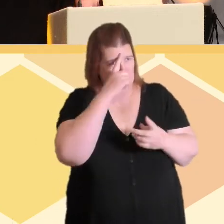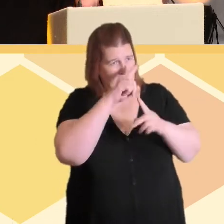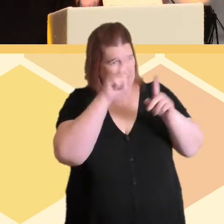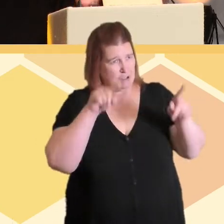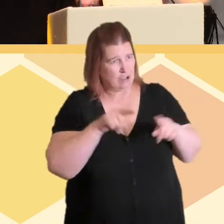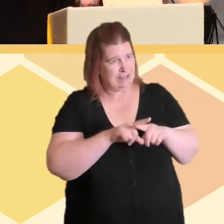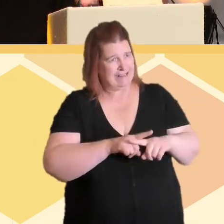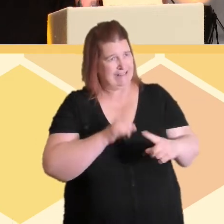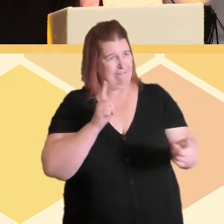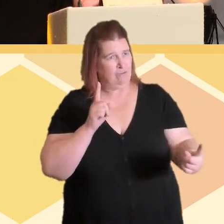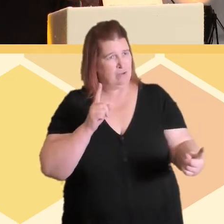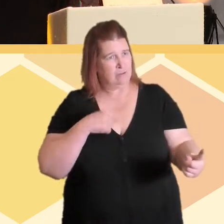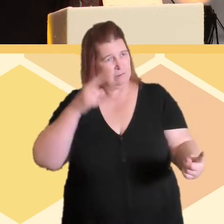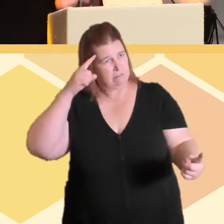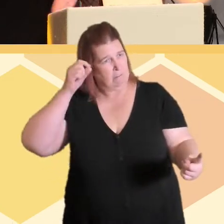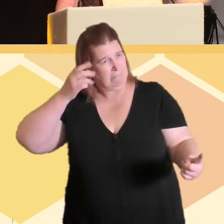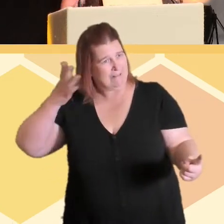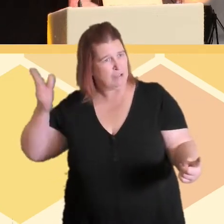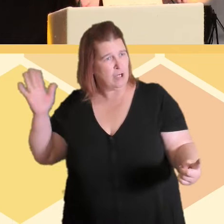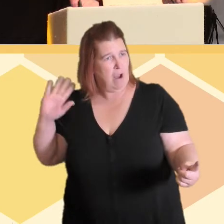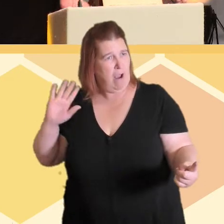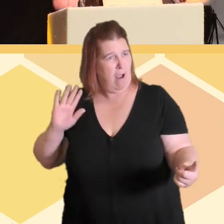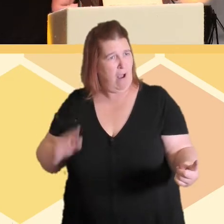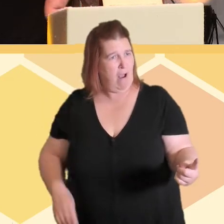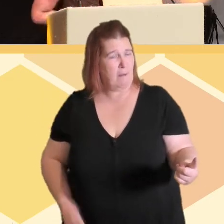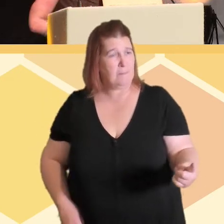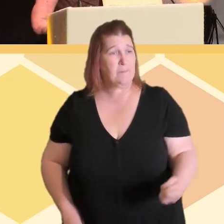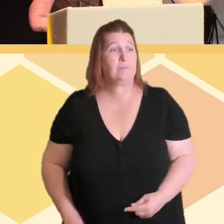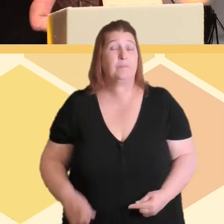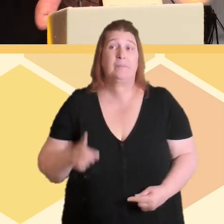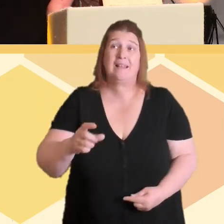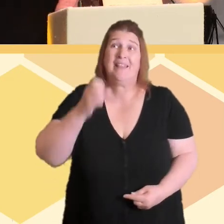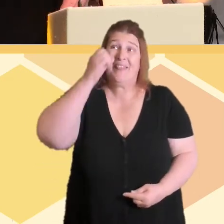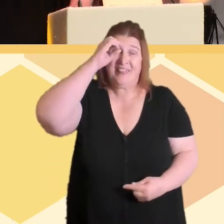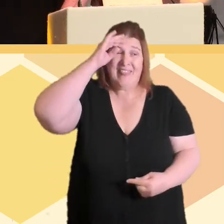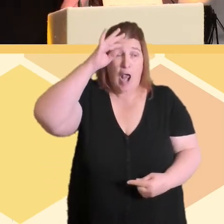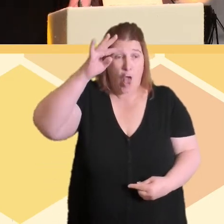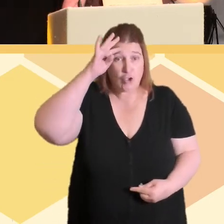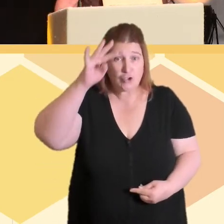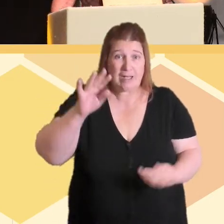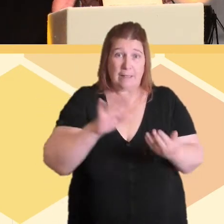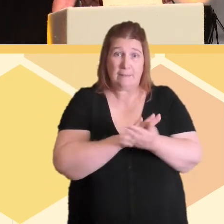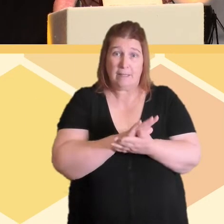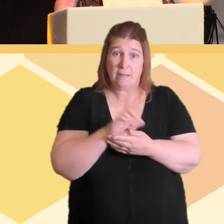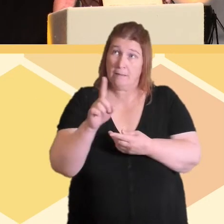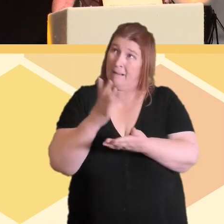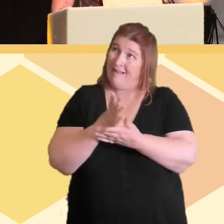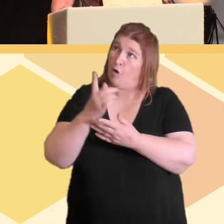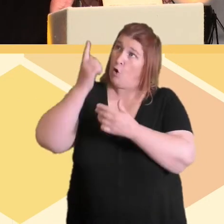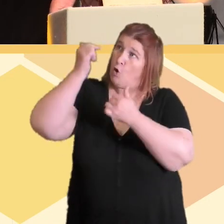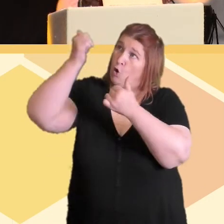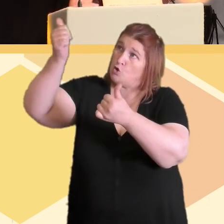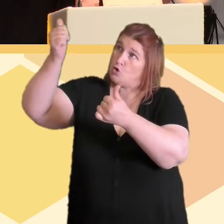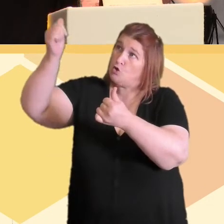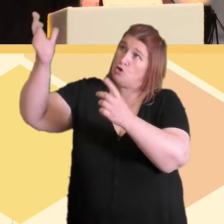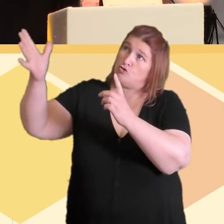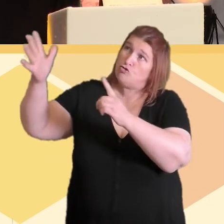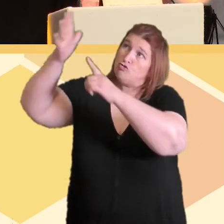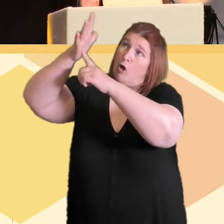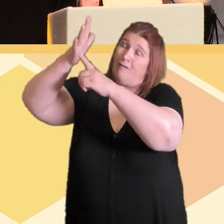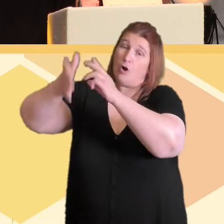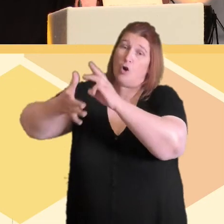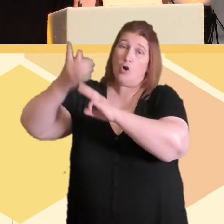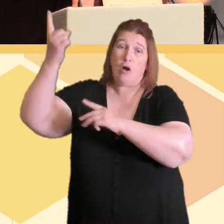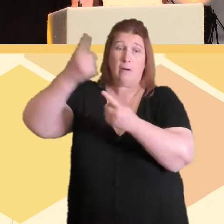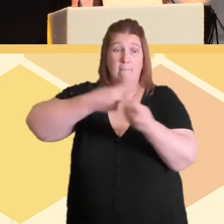us. Disability is only a theological question for those of us who believe in both a good and a sovereign God. Yet in my